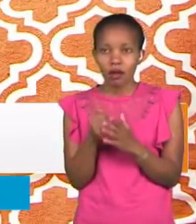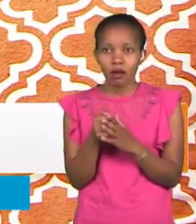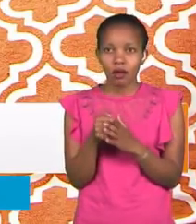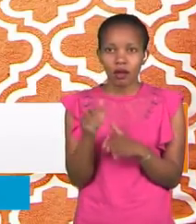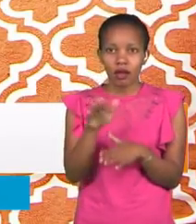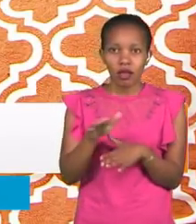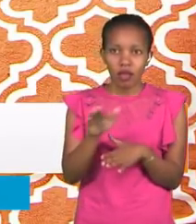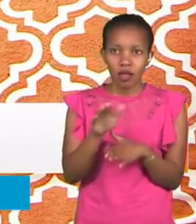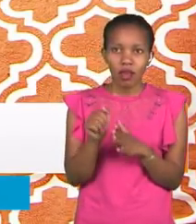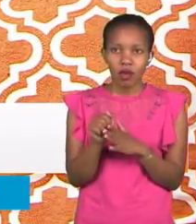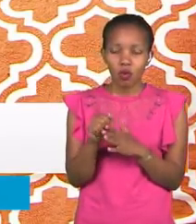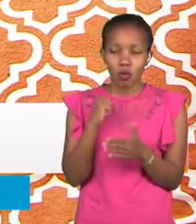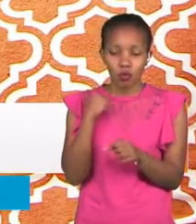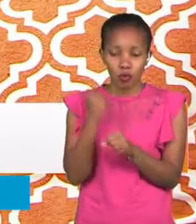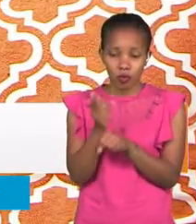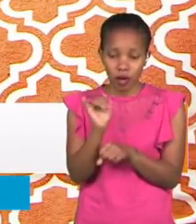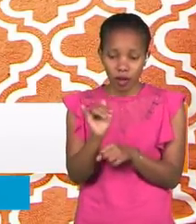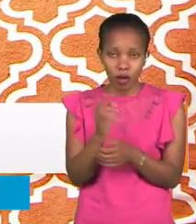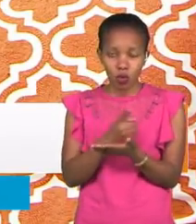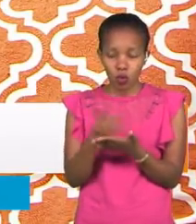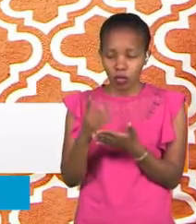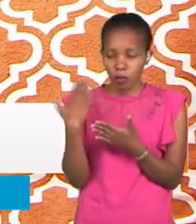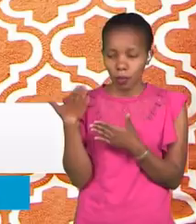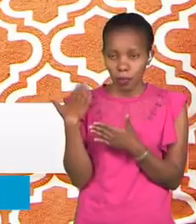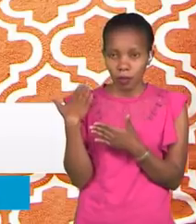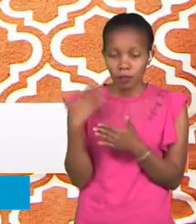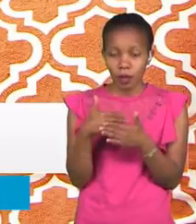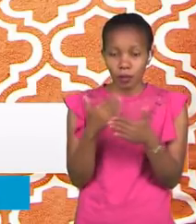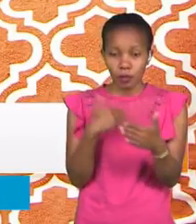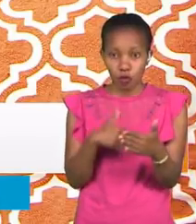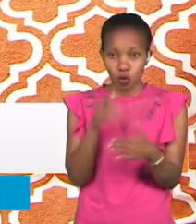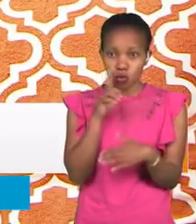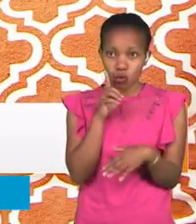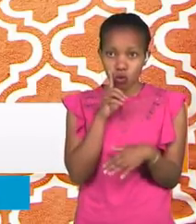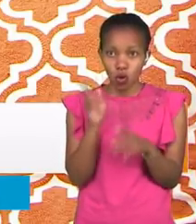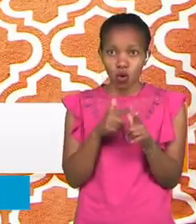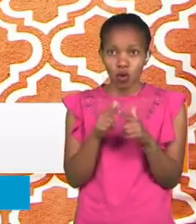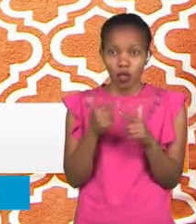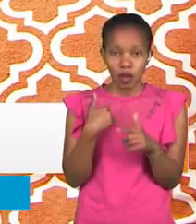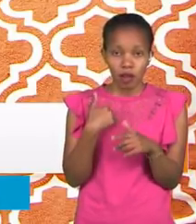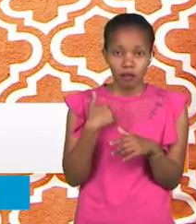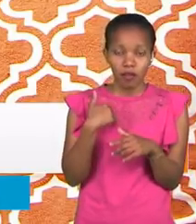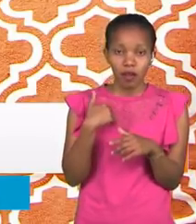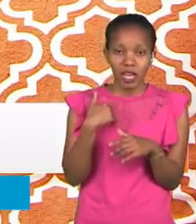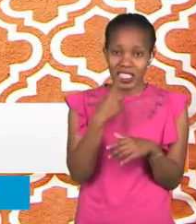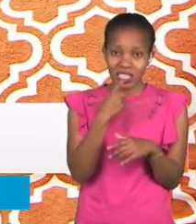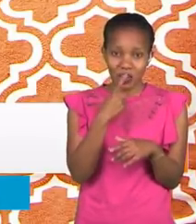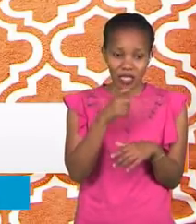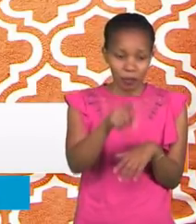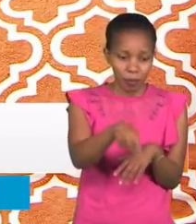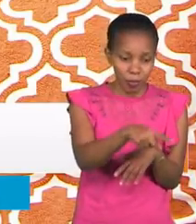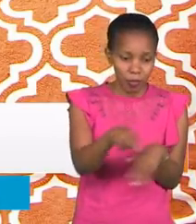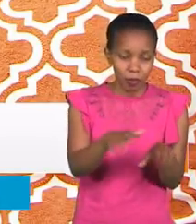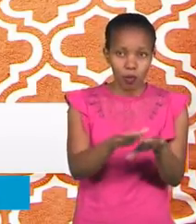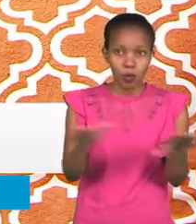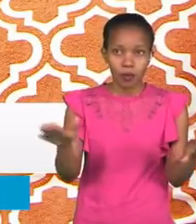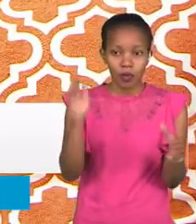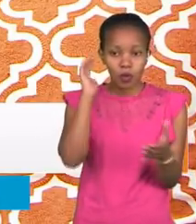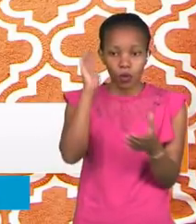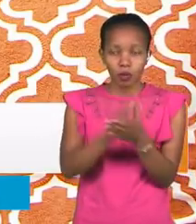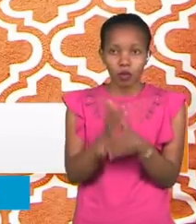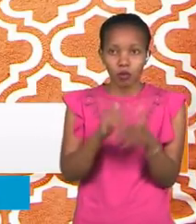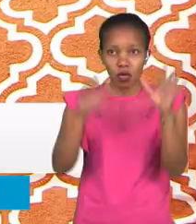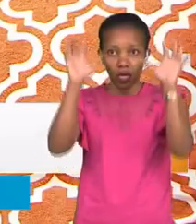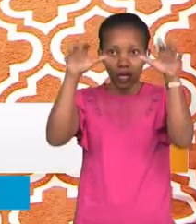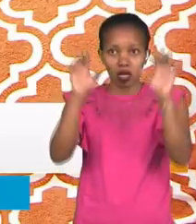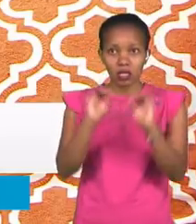that some weeks before so that by tomorrow we have the chalk right in place. Okay. And of course, we are believing that it will